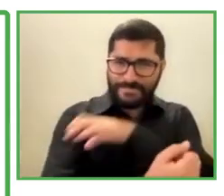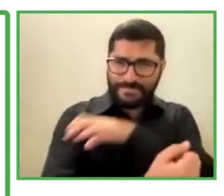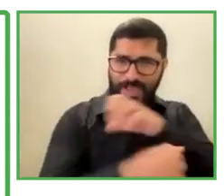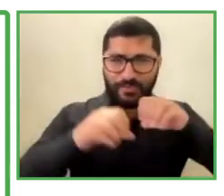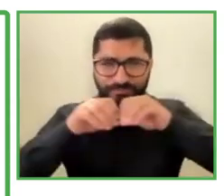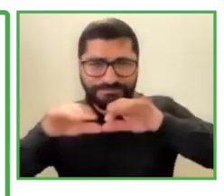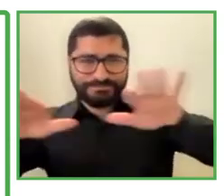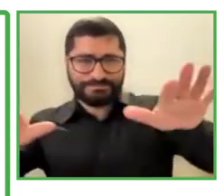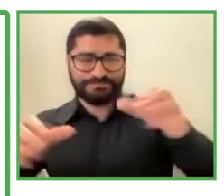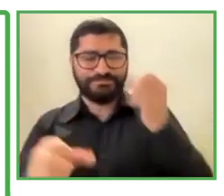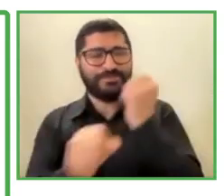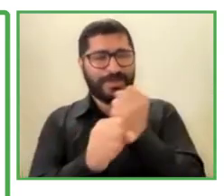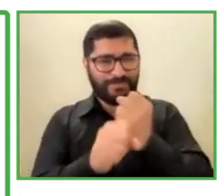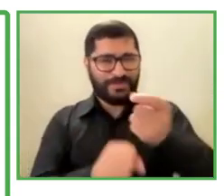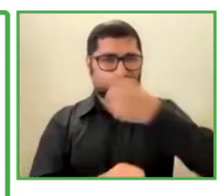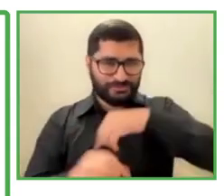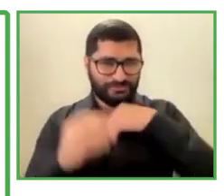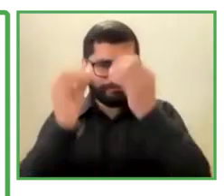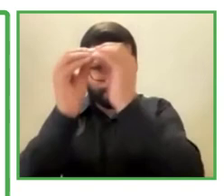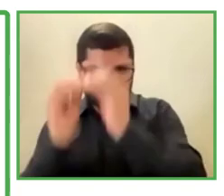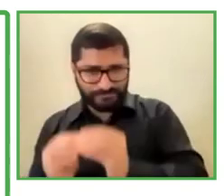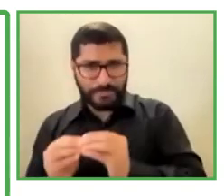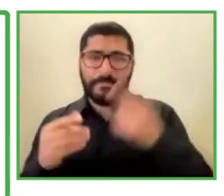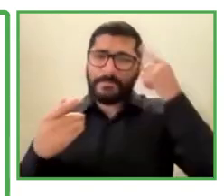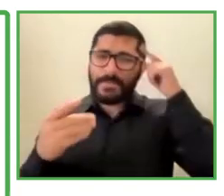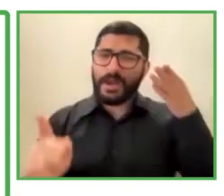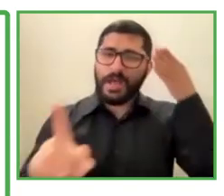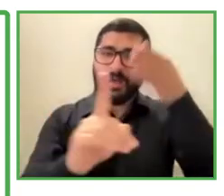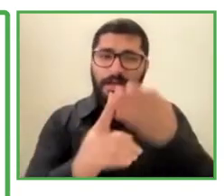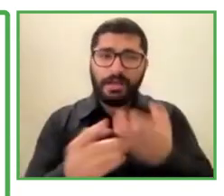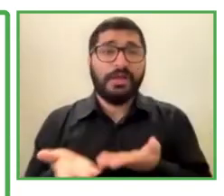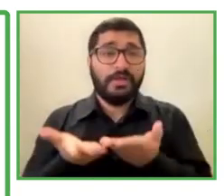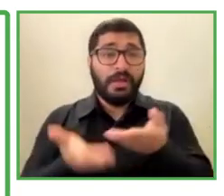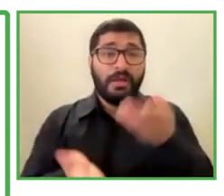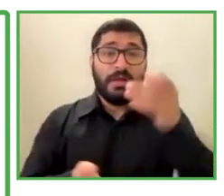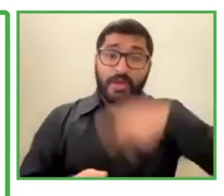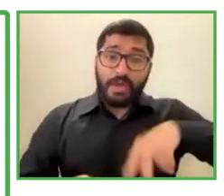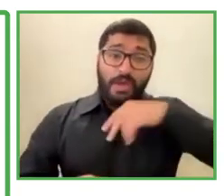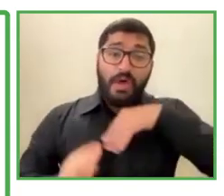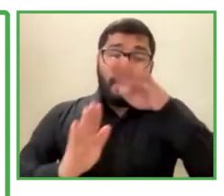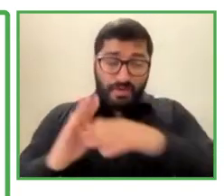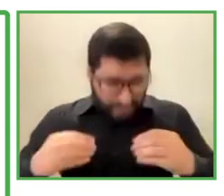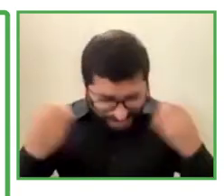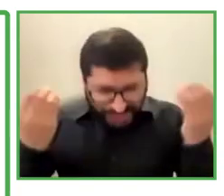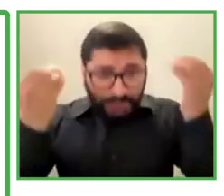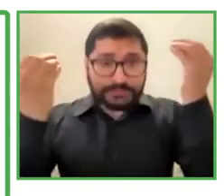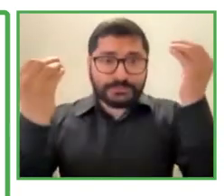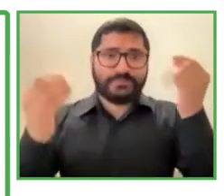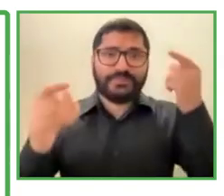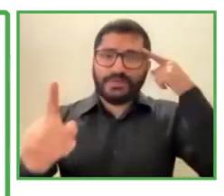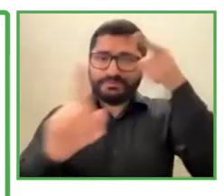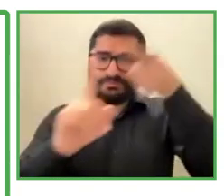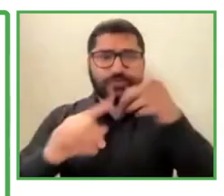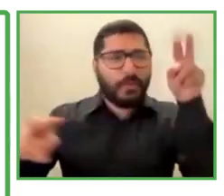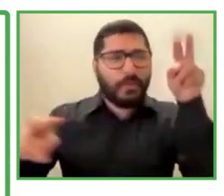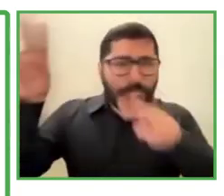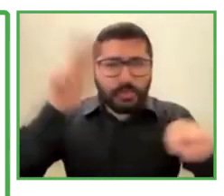strengthen what we do, so that we provide the service to our